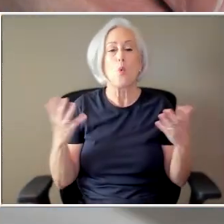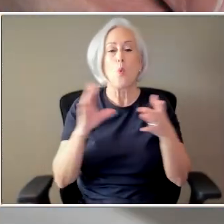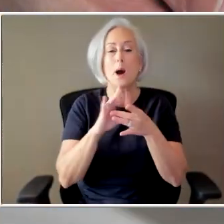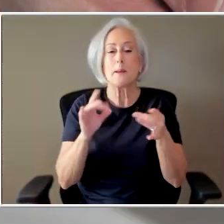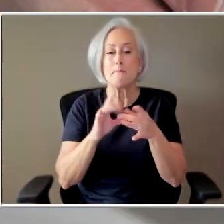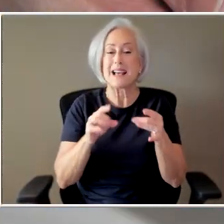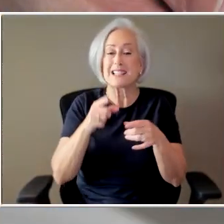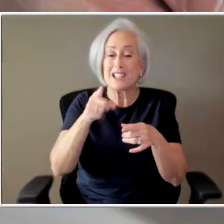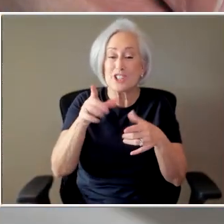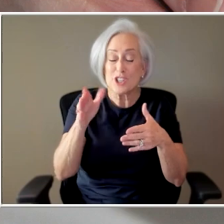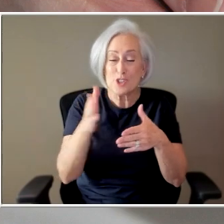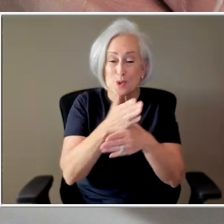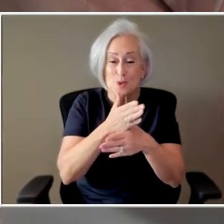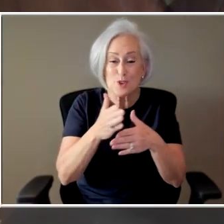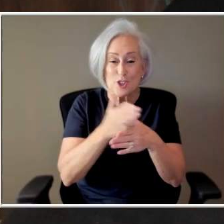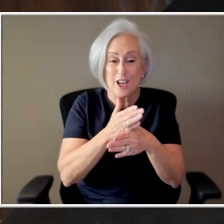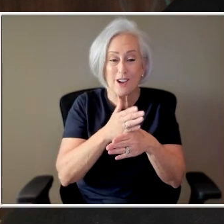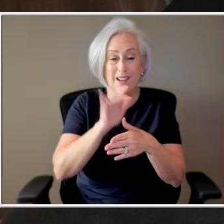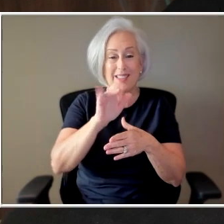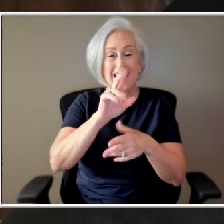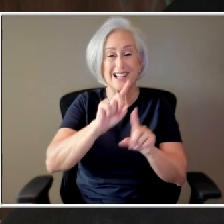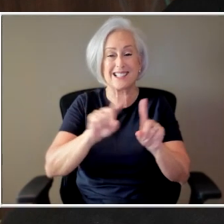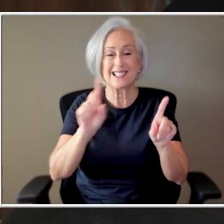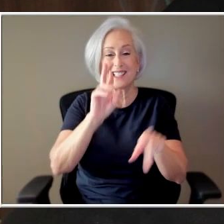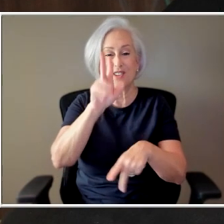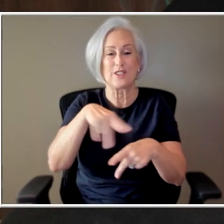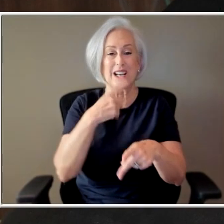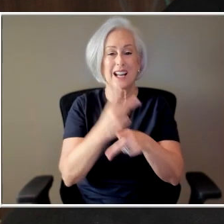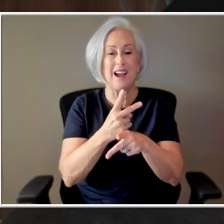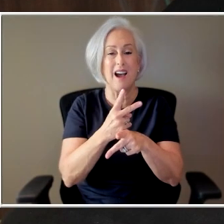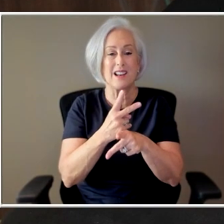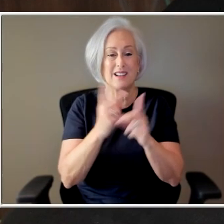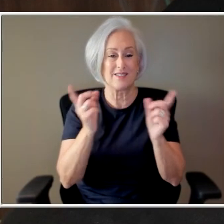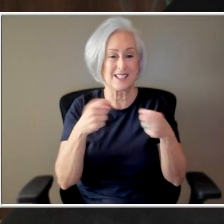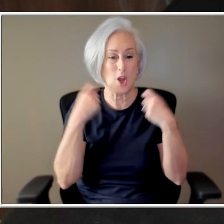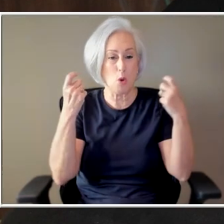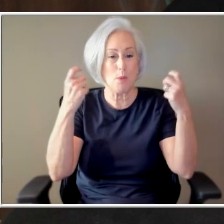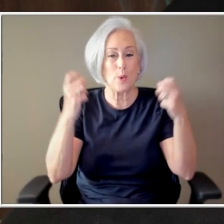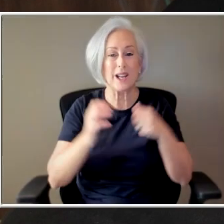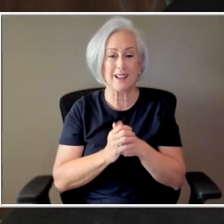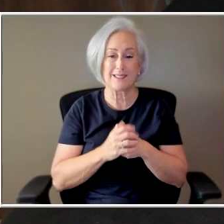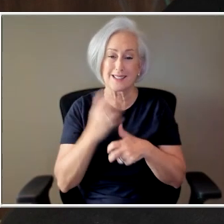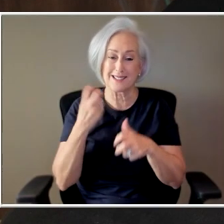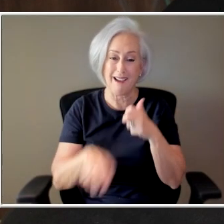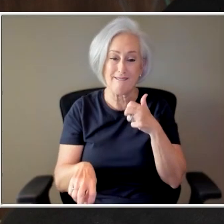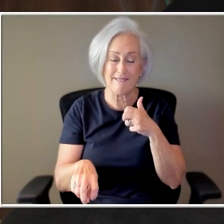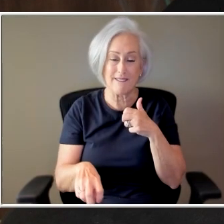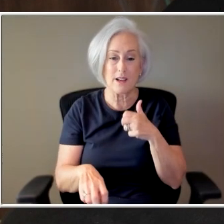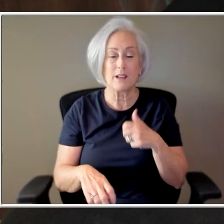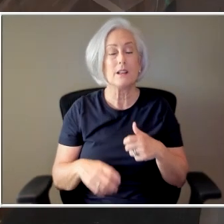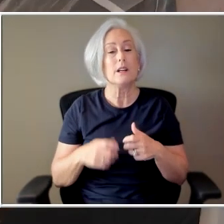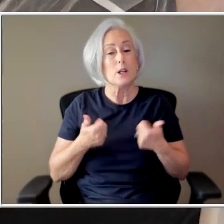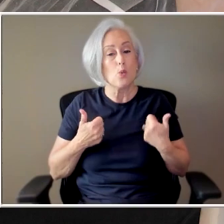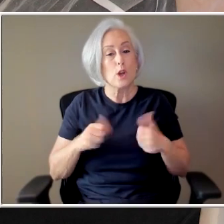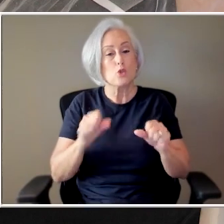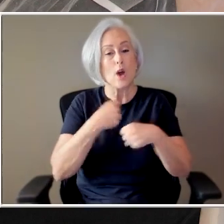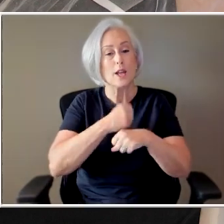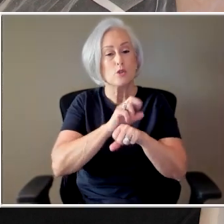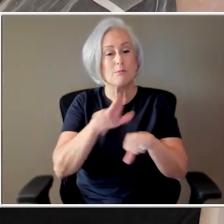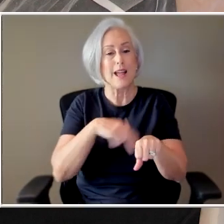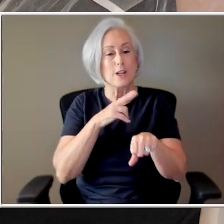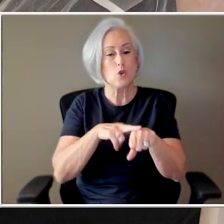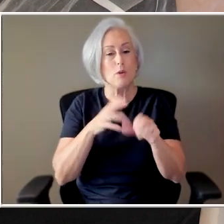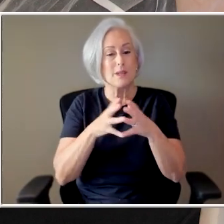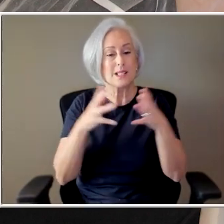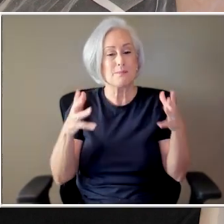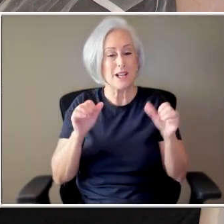this is a different ceremony. This is tough. Well, first of all, that we tried to normalize it as much as we could for being in a hospital room, and so I just wanted to